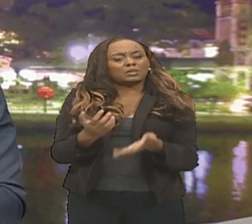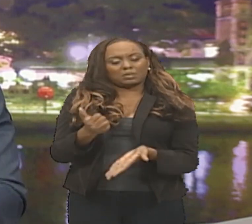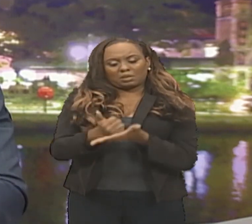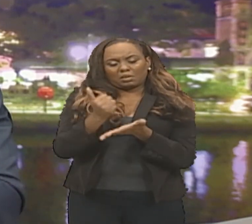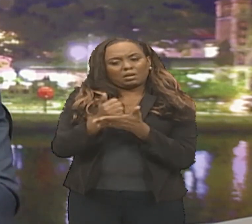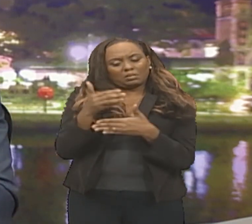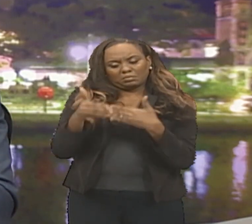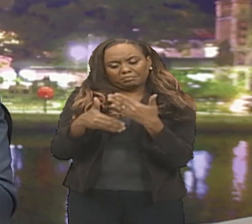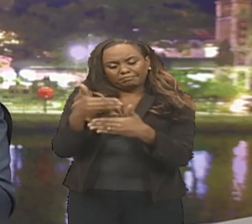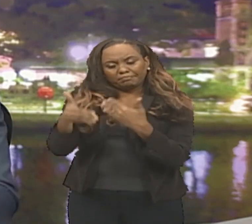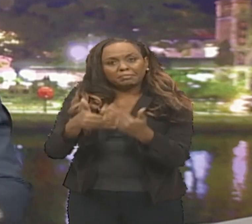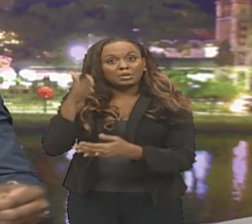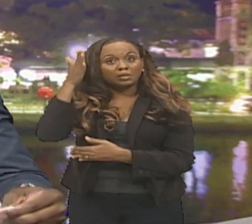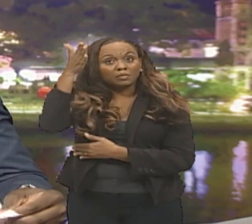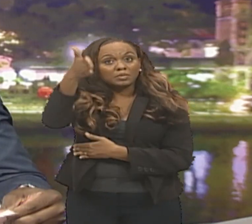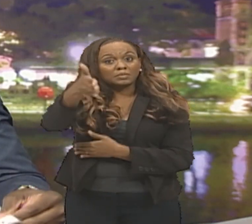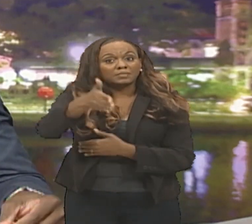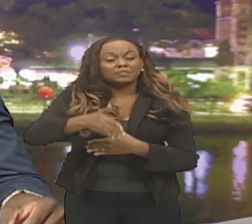assist them going forward.